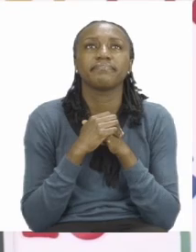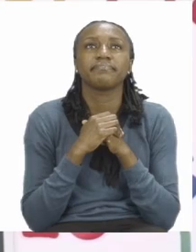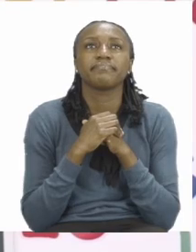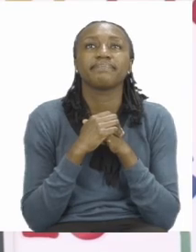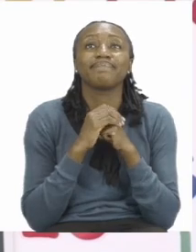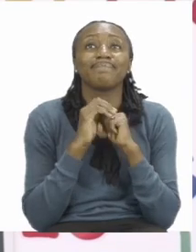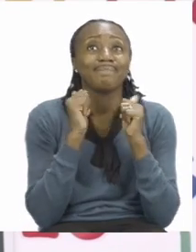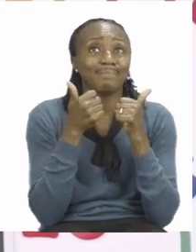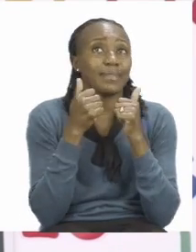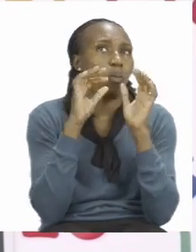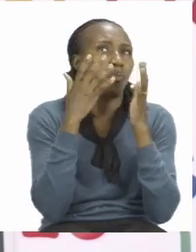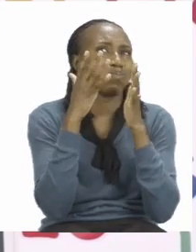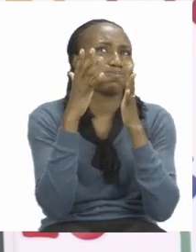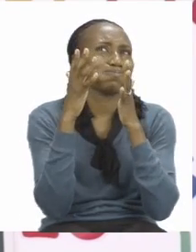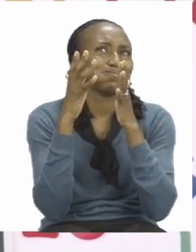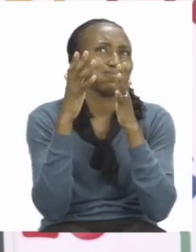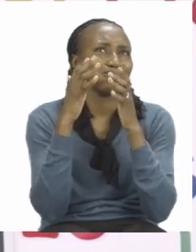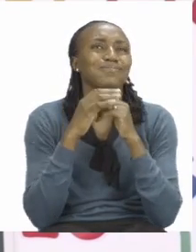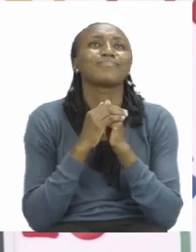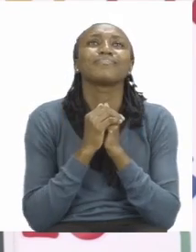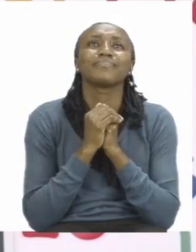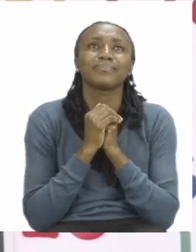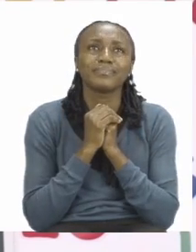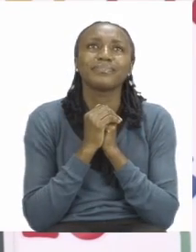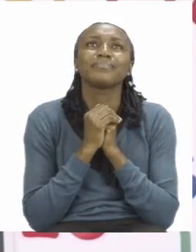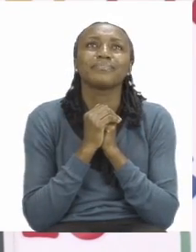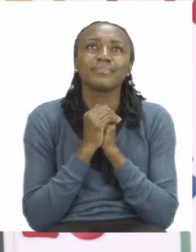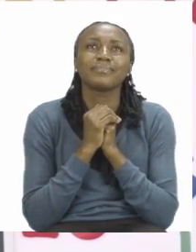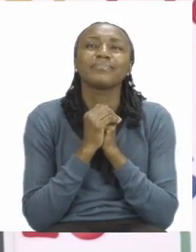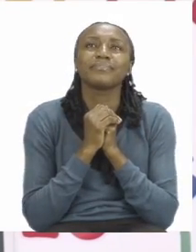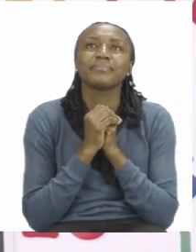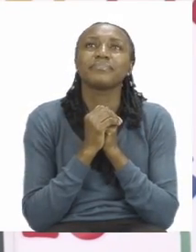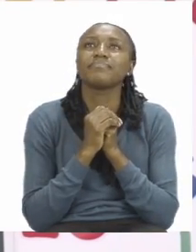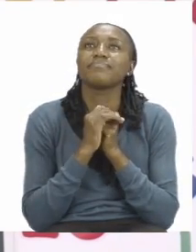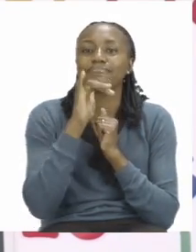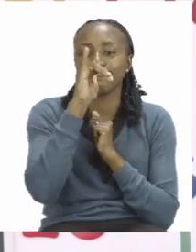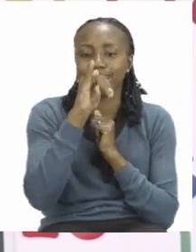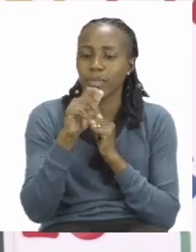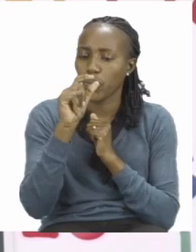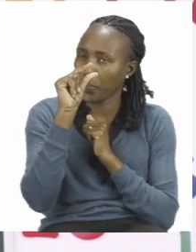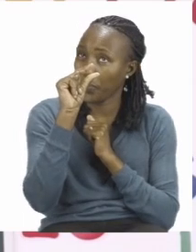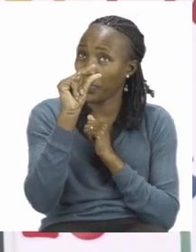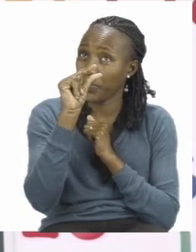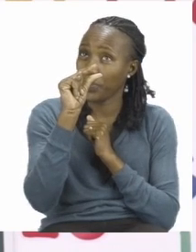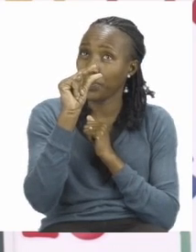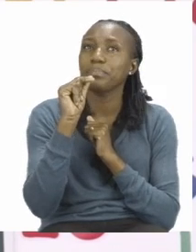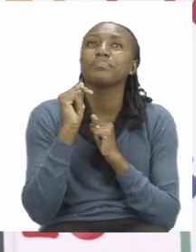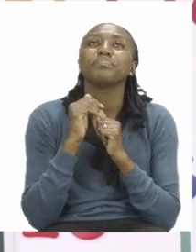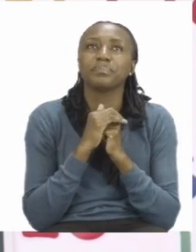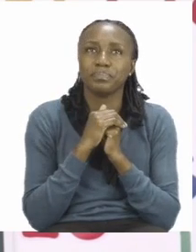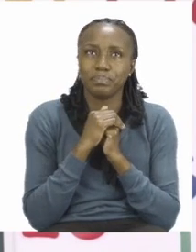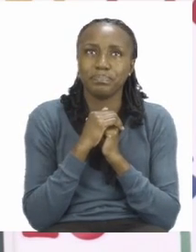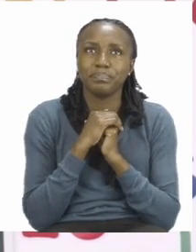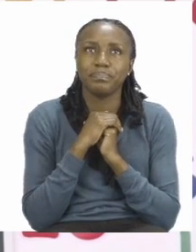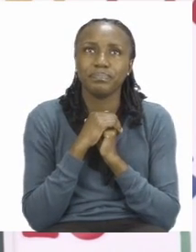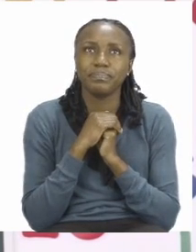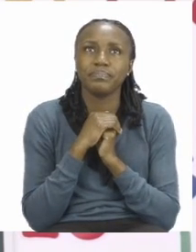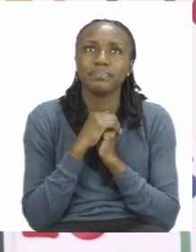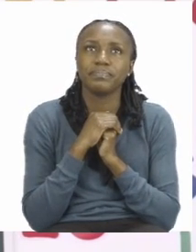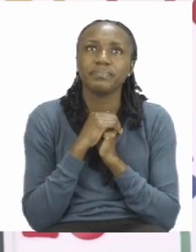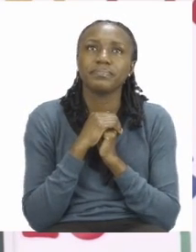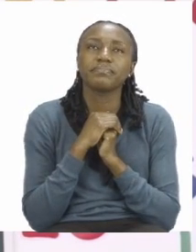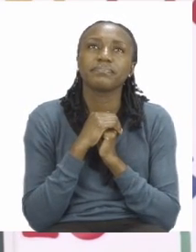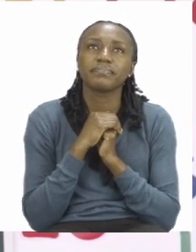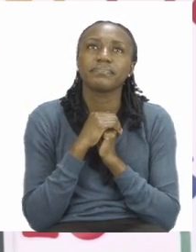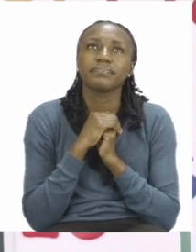Good job, everyone. Now it's time for the small letter Y. So we're going to do our small letter starting from the dotted